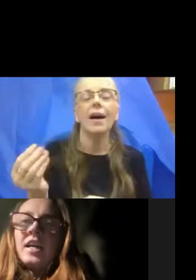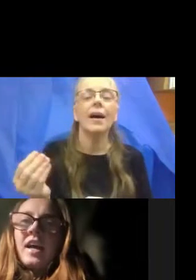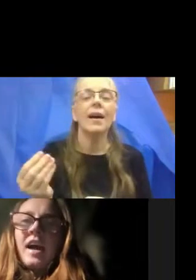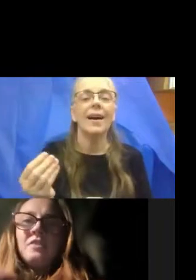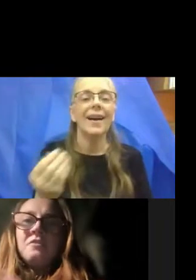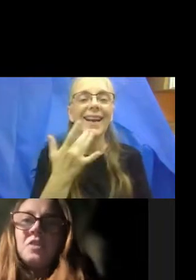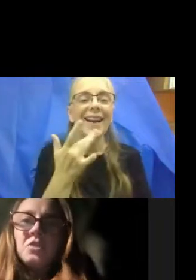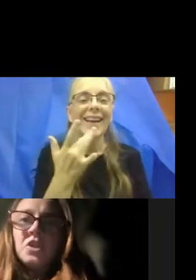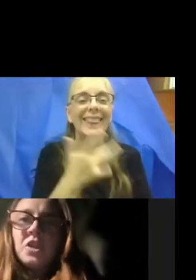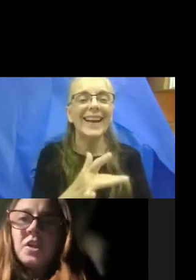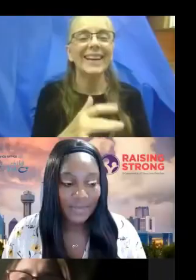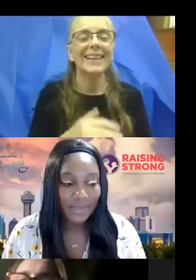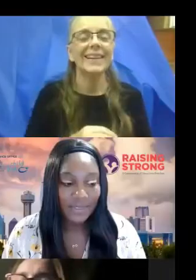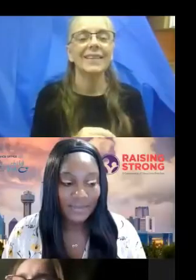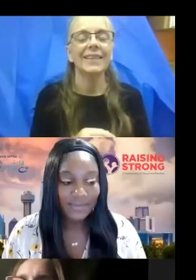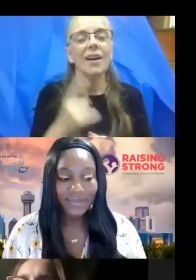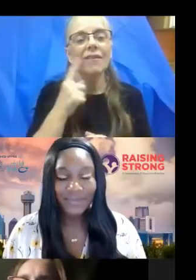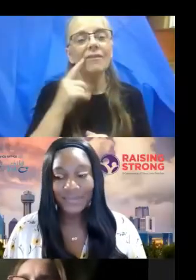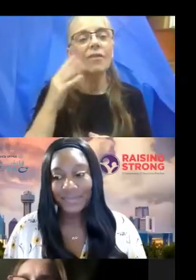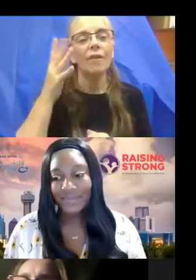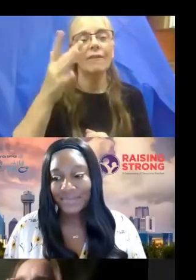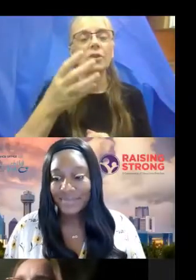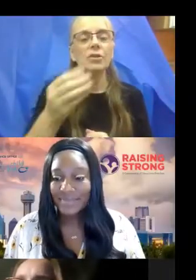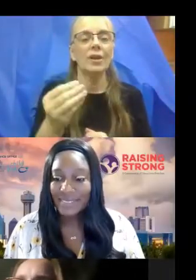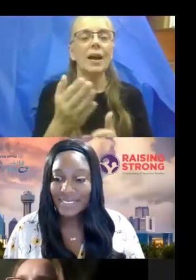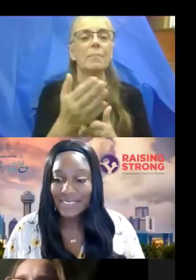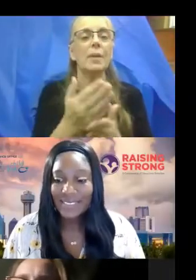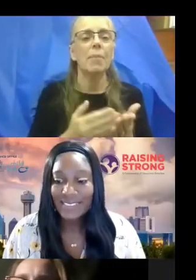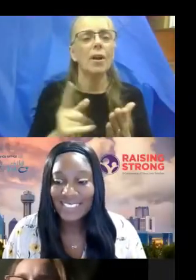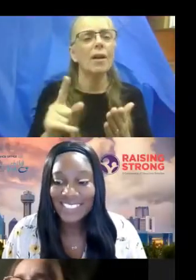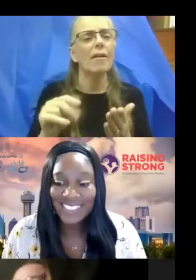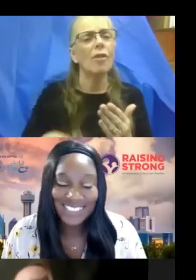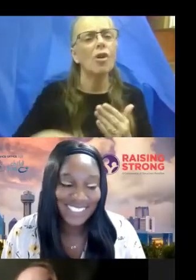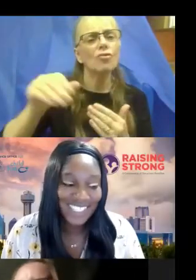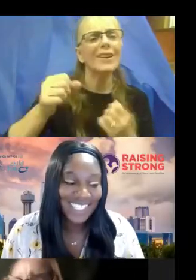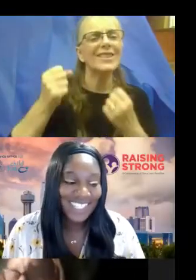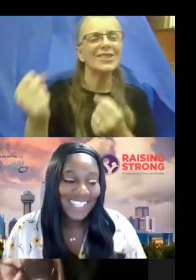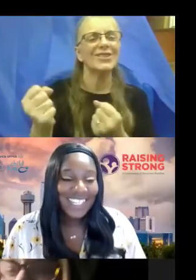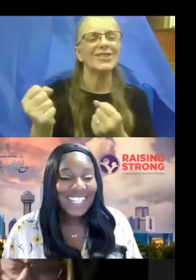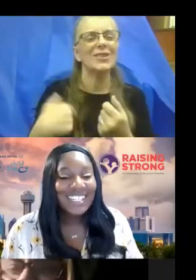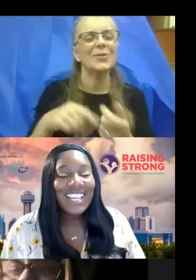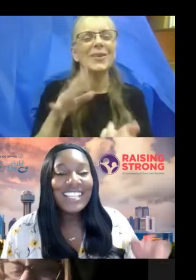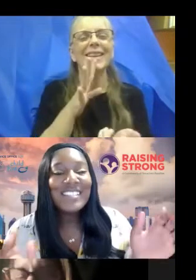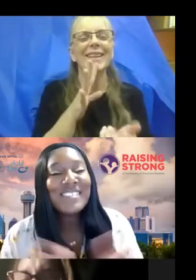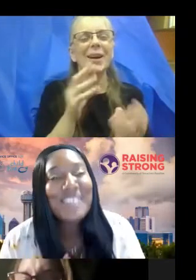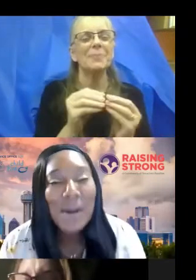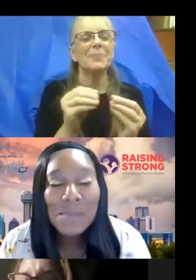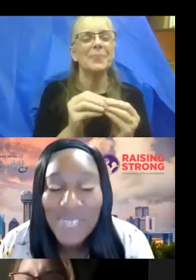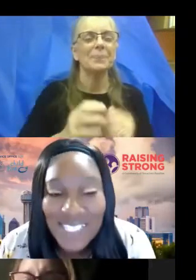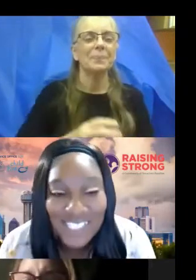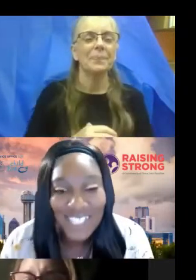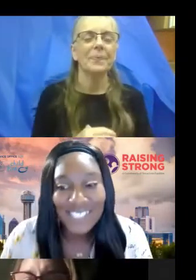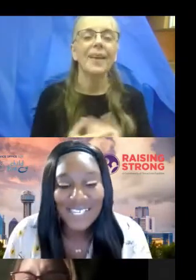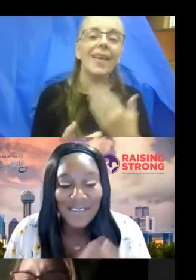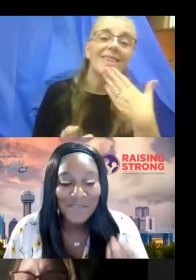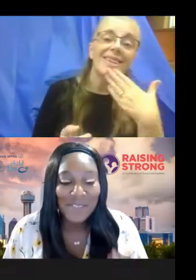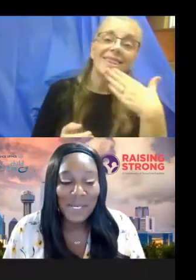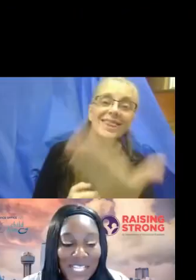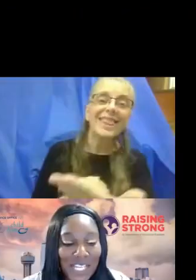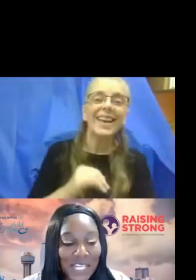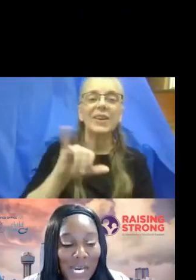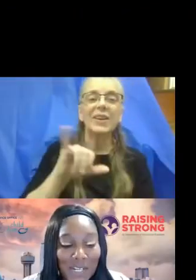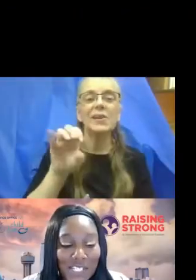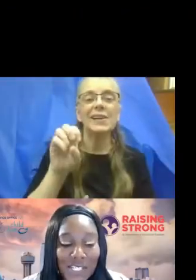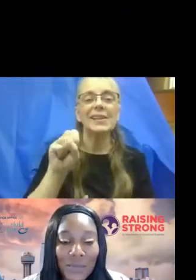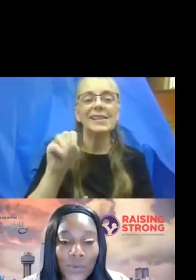luck on the future, and be a part of Raising Strong so we could talk some more. Thank you so much, Jessica, for